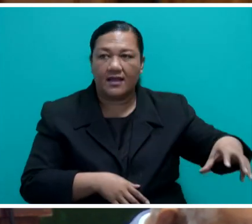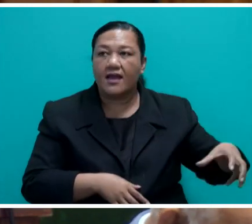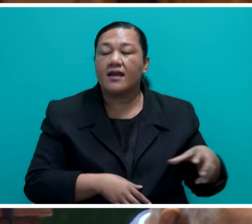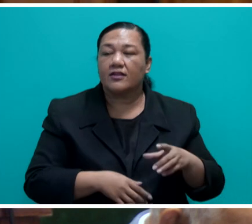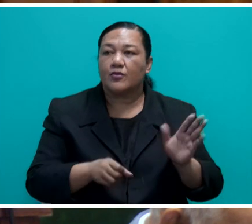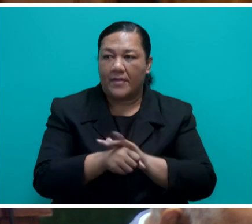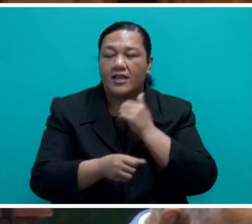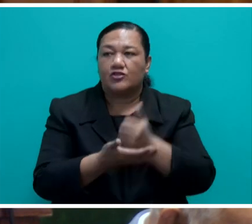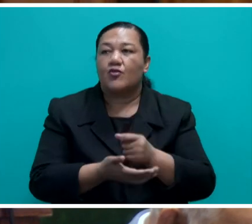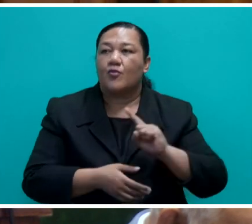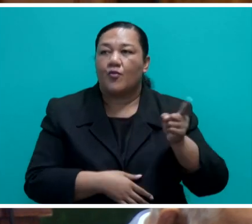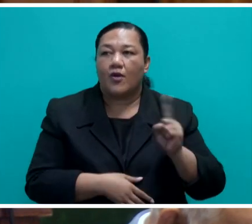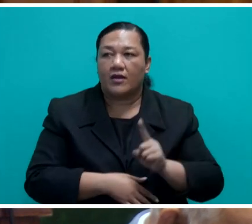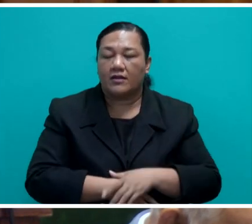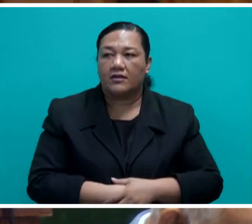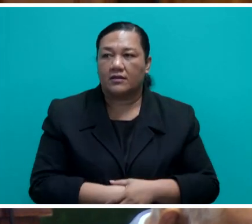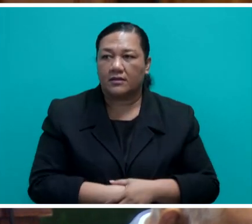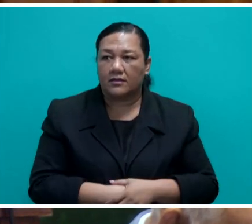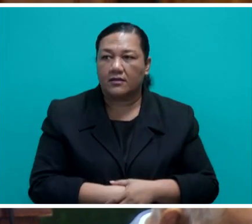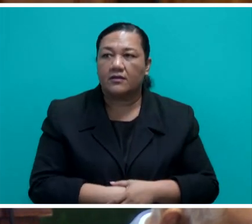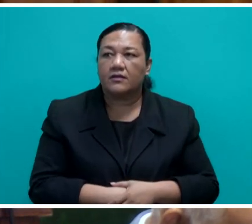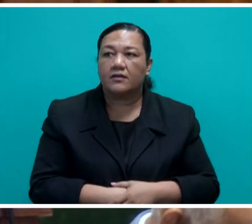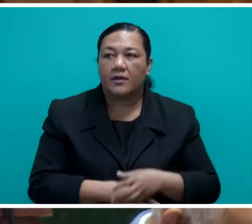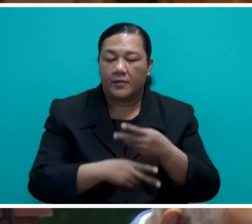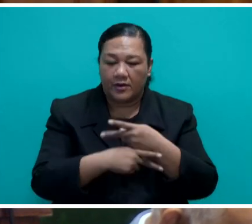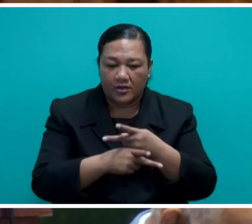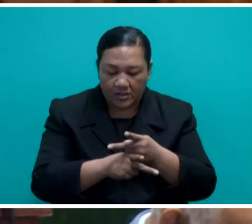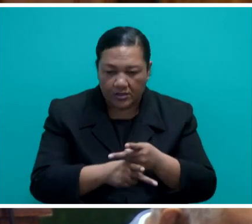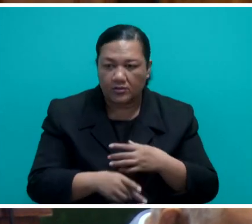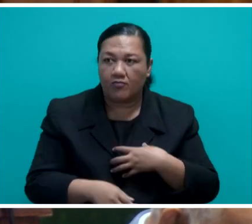ensure efficient water management of all parties involved.